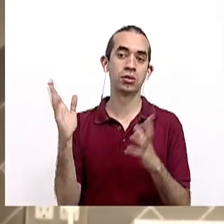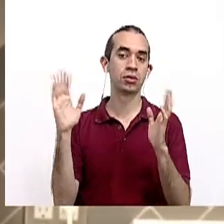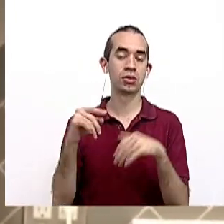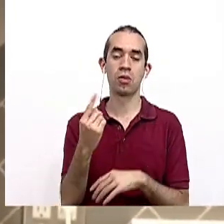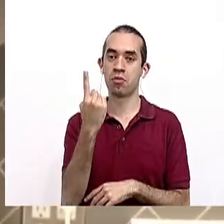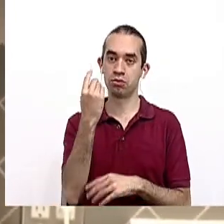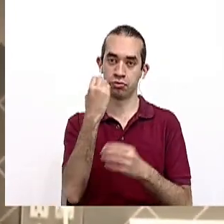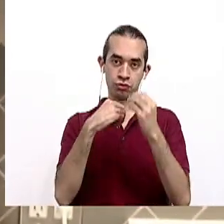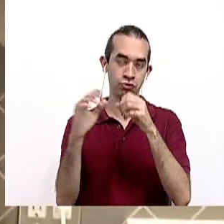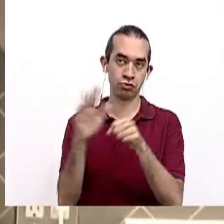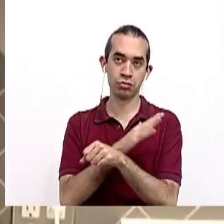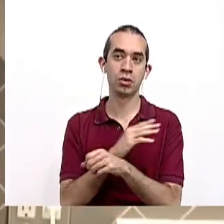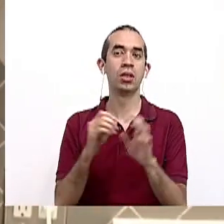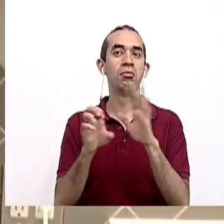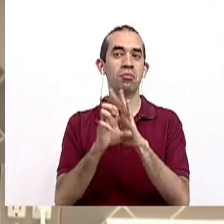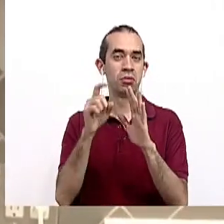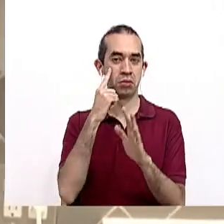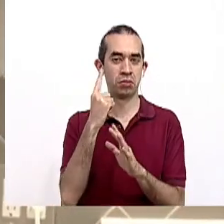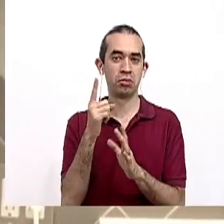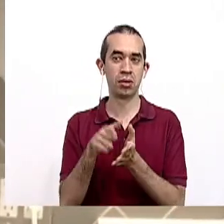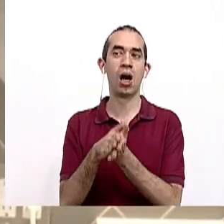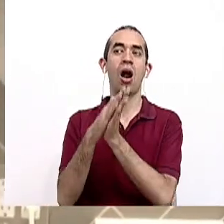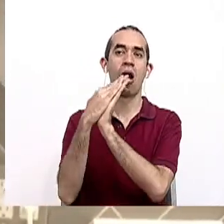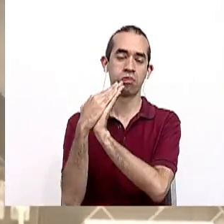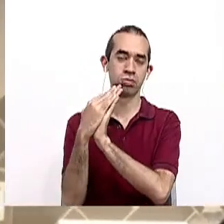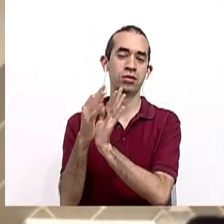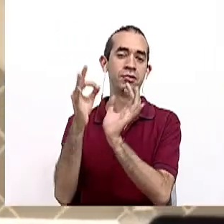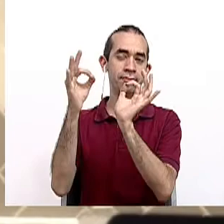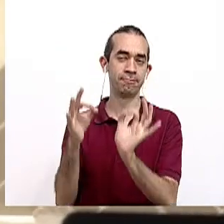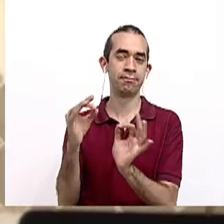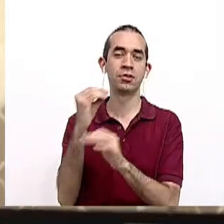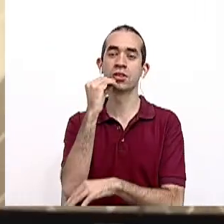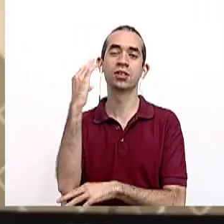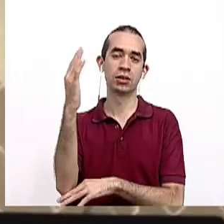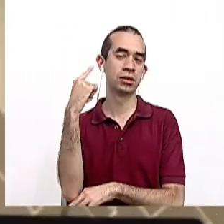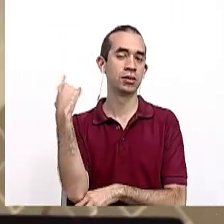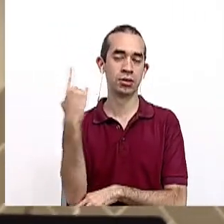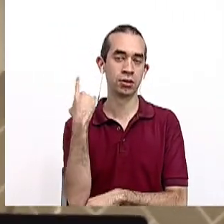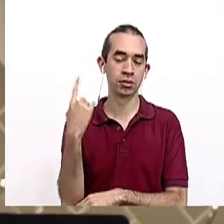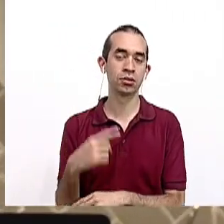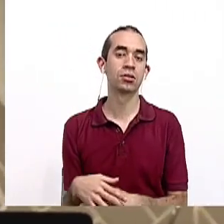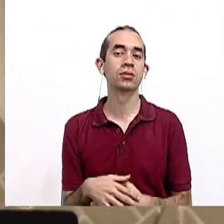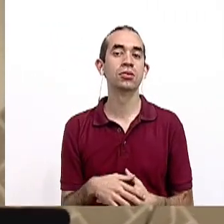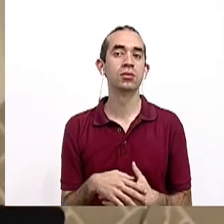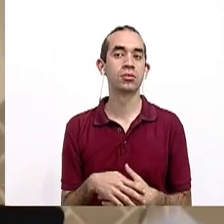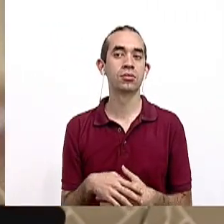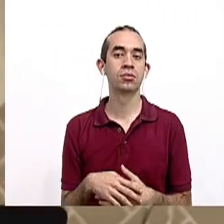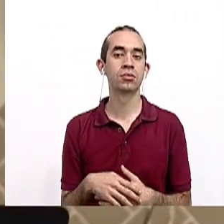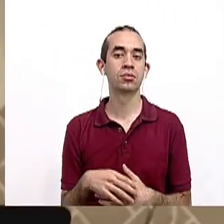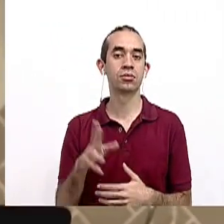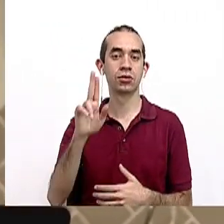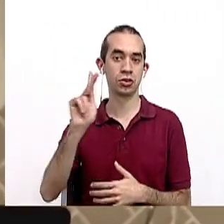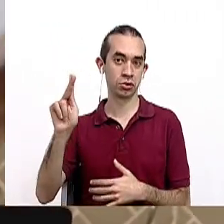meals. Take, for instance, a lunchtime staple, the sandwich. Of course, a UK study actually looked at the